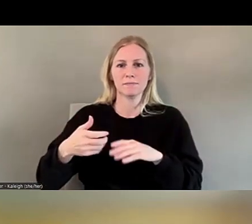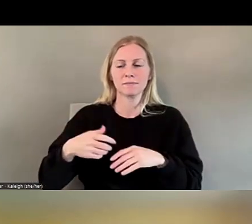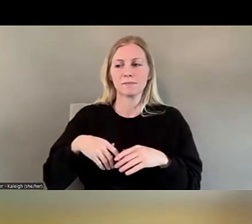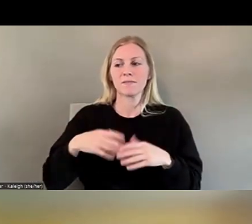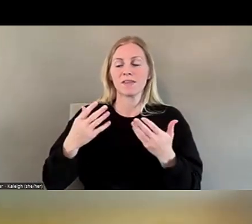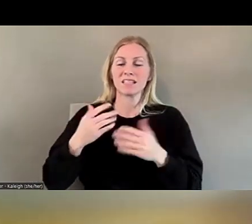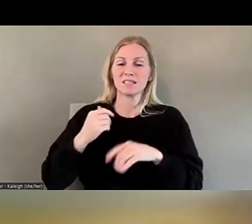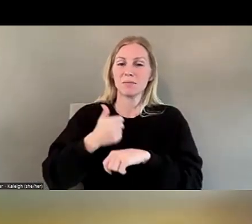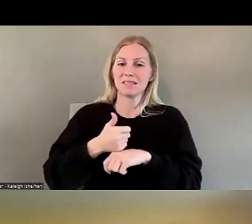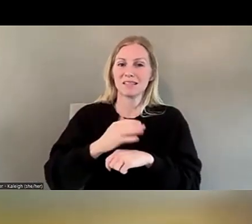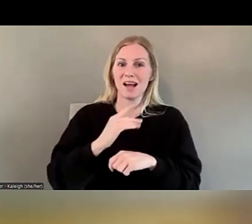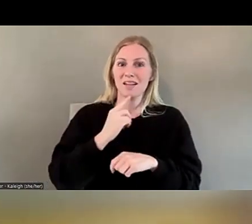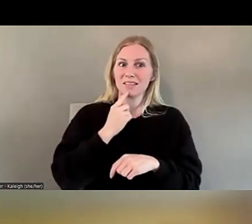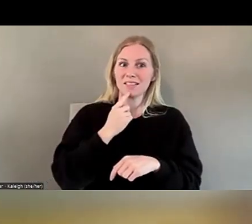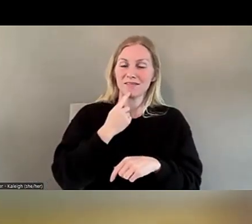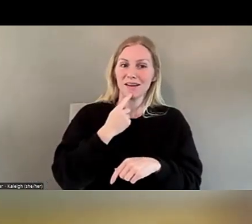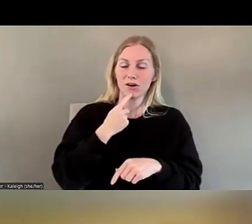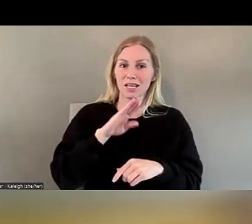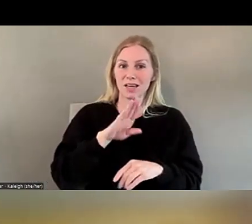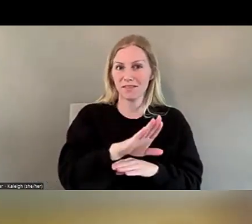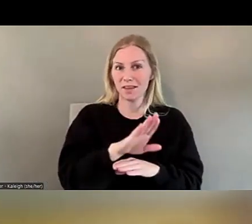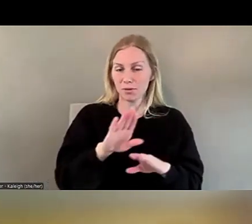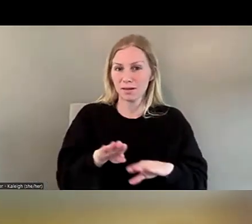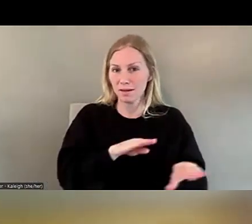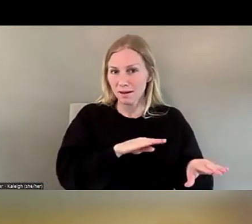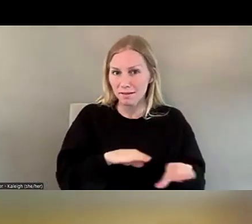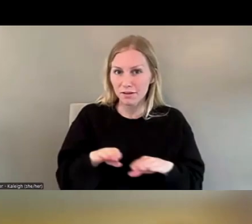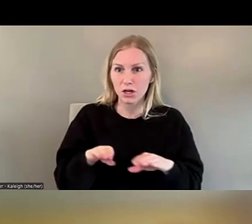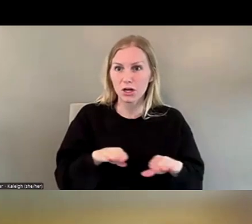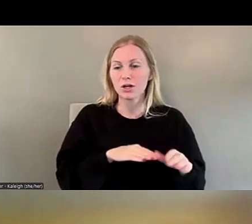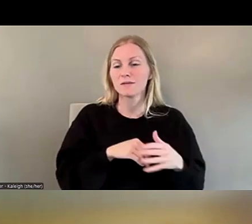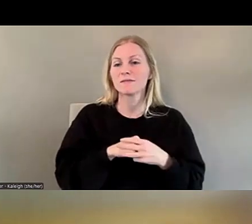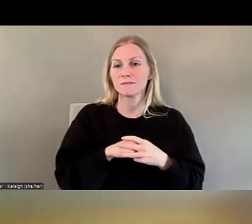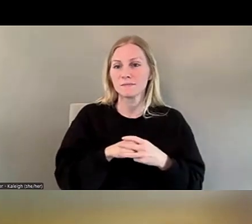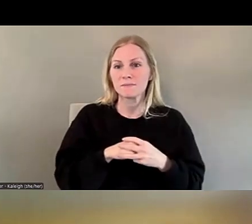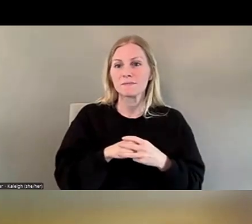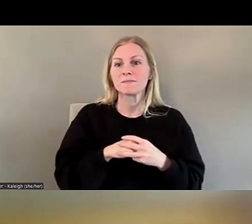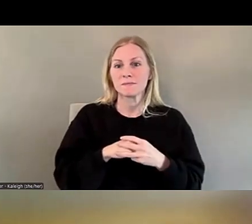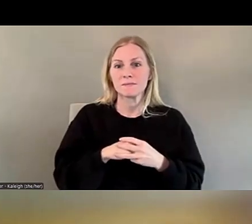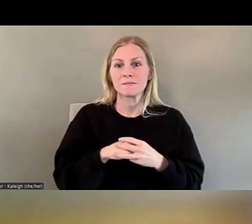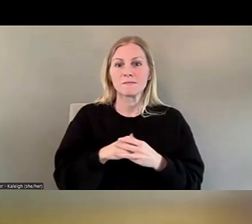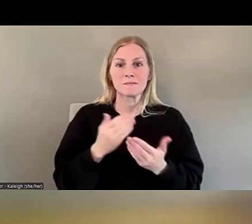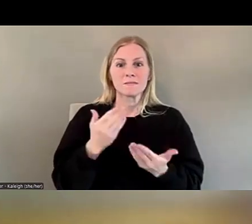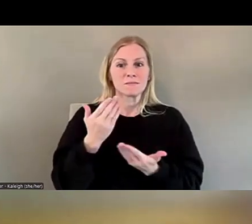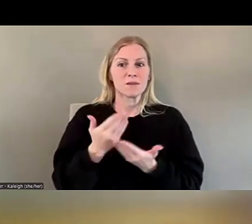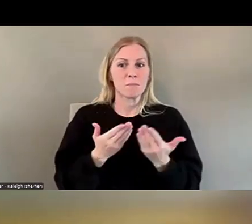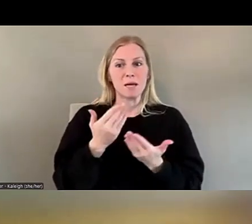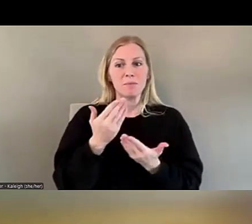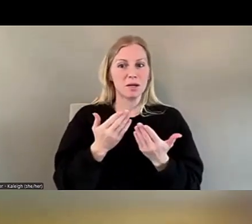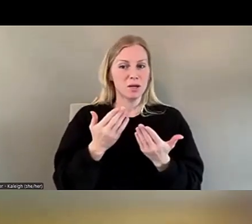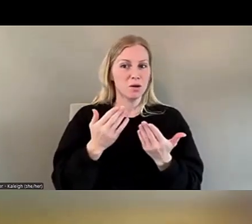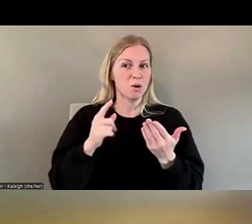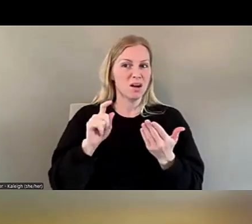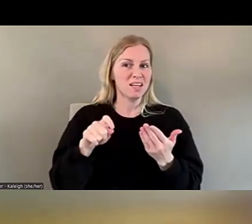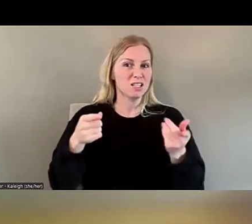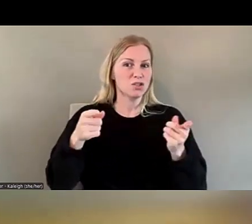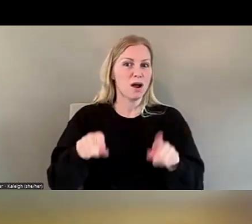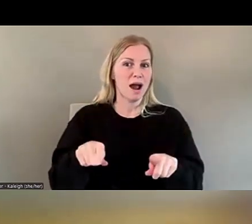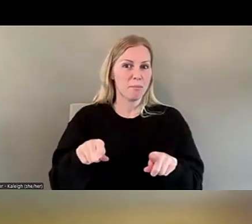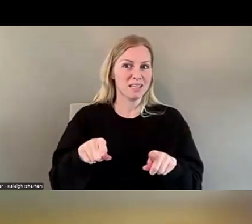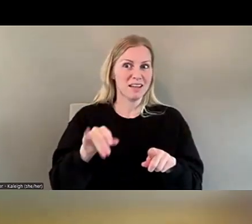severity of that behavior, the thing that needs to happen at that moment is to prevent that through a physical